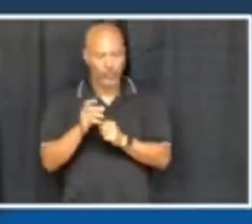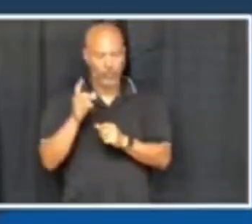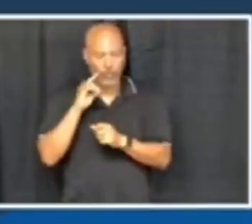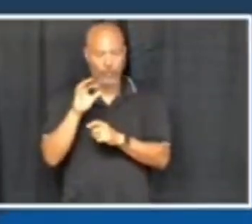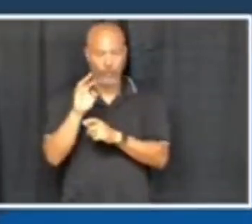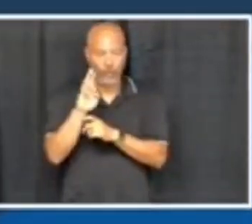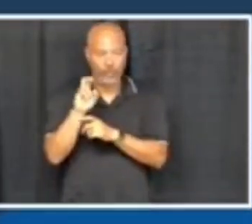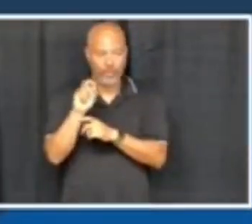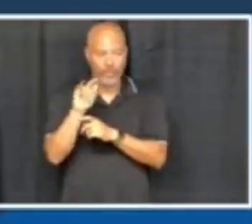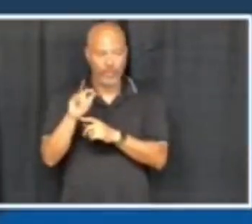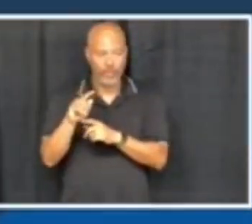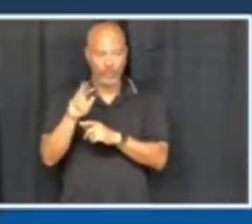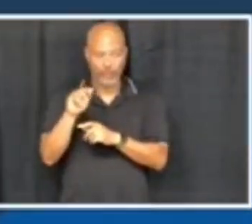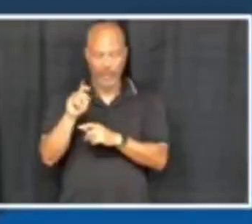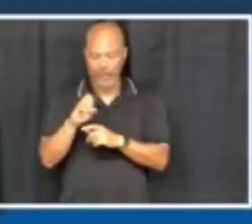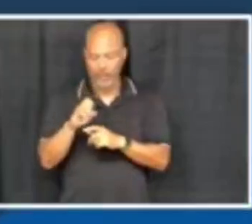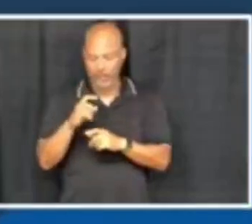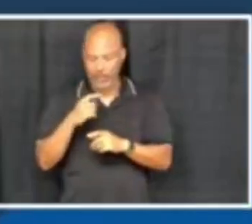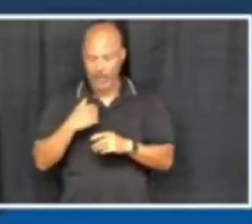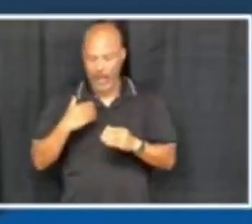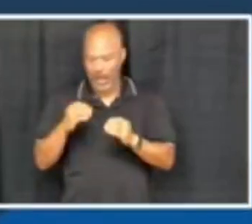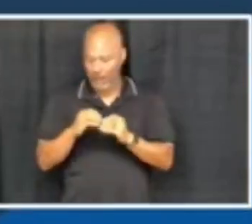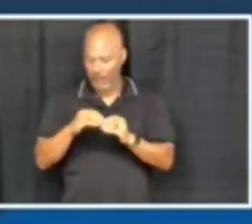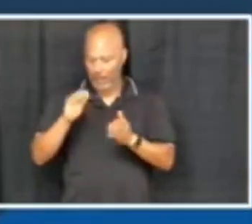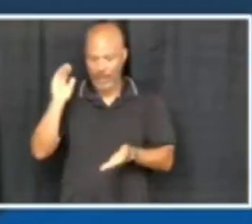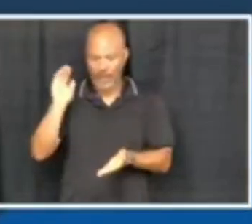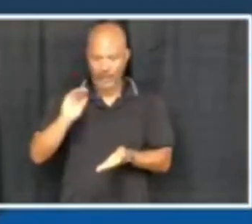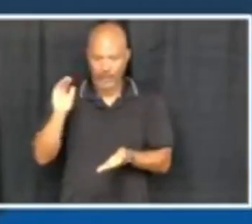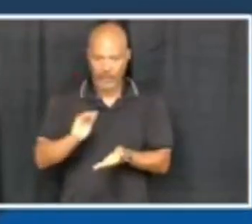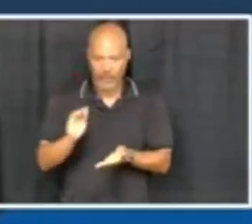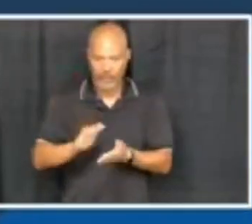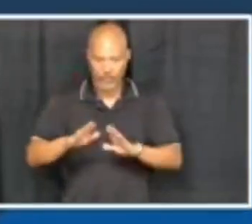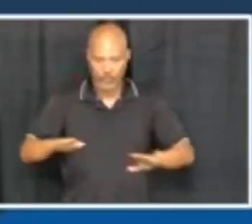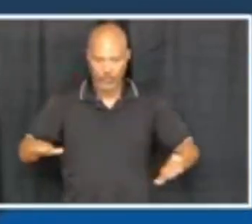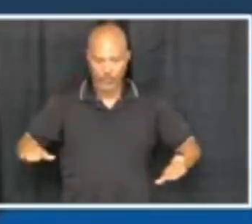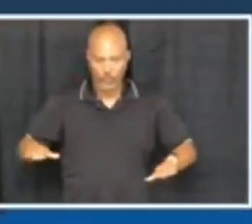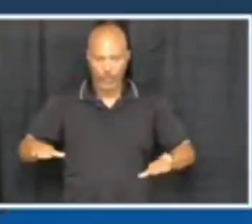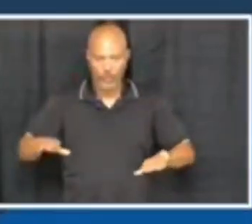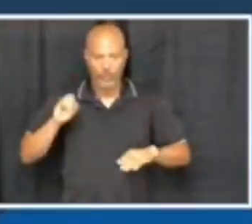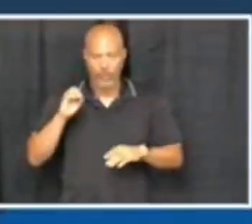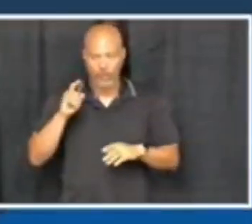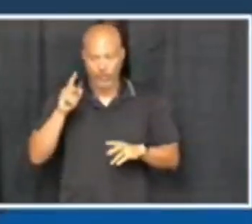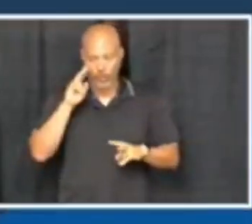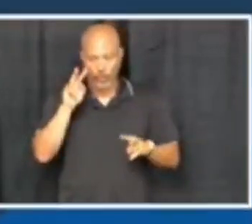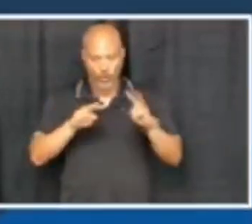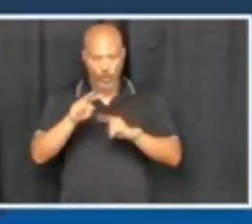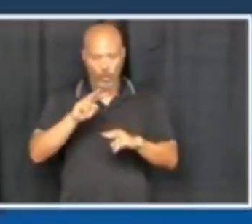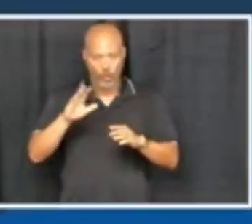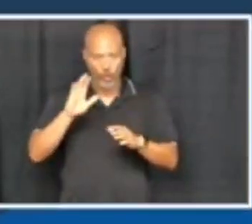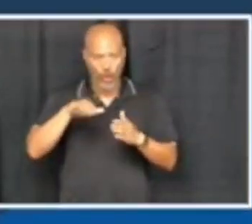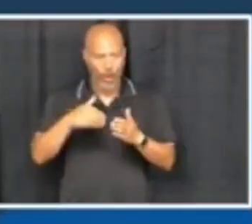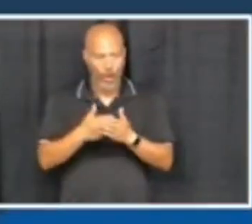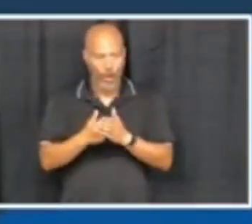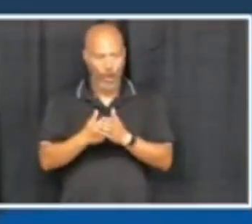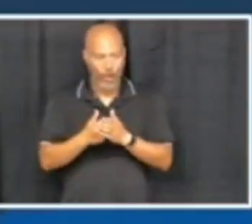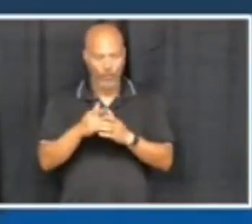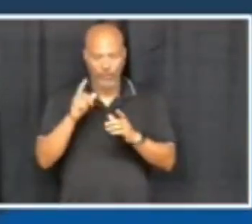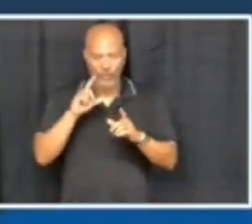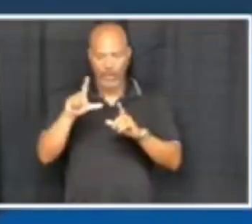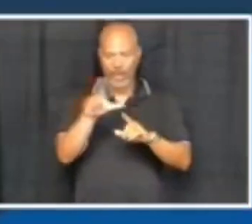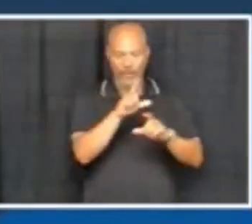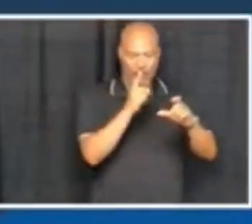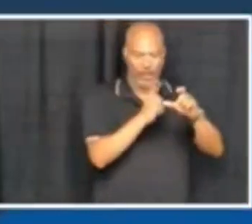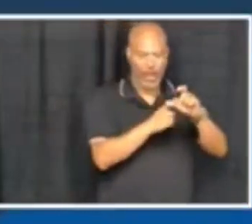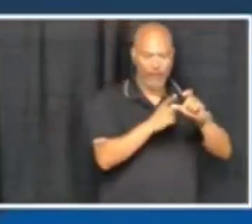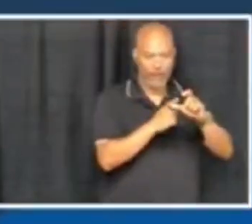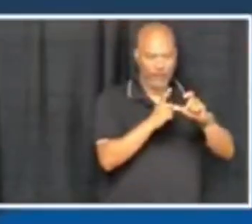fertility rates are dropping. People are having less children. And so you look at all the stances of the leftist, communist,